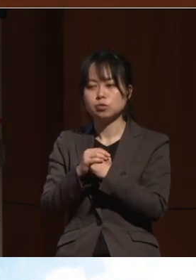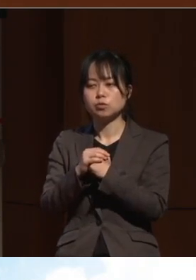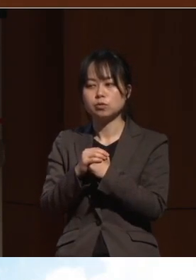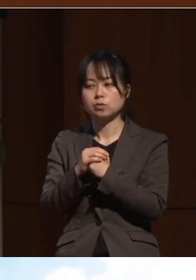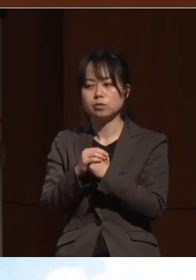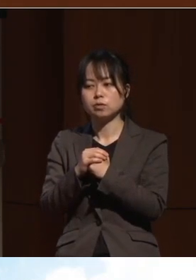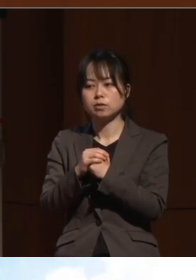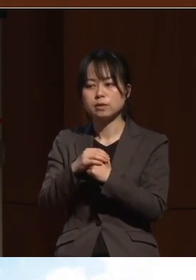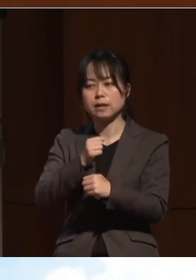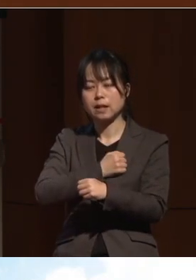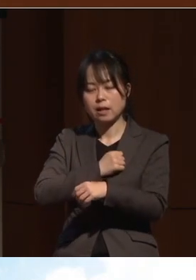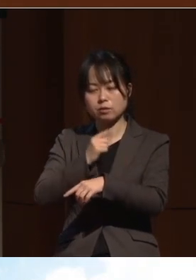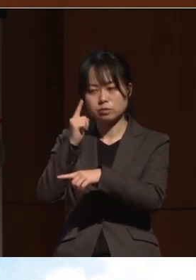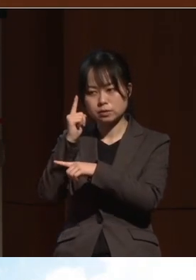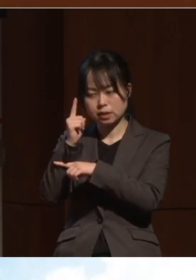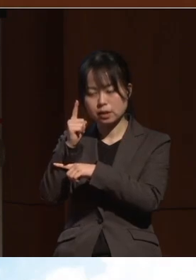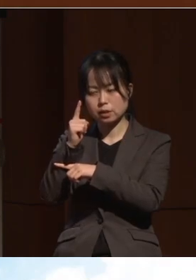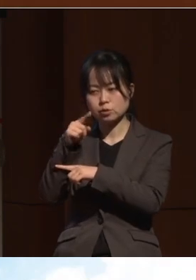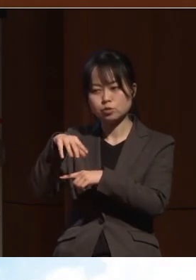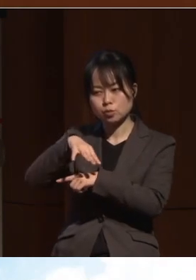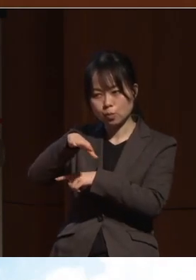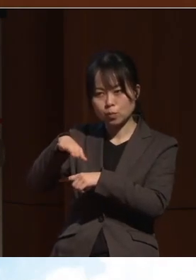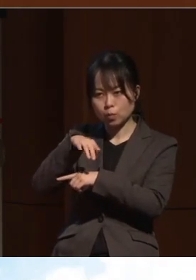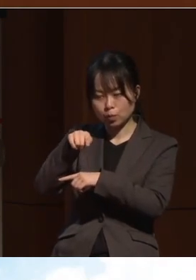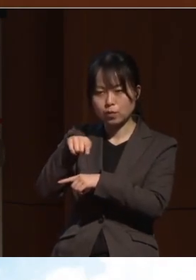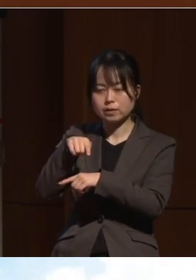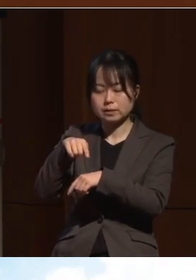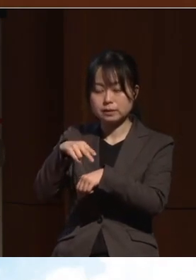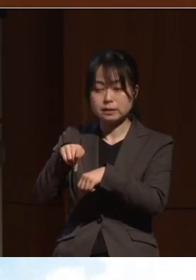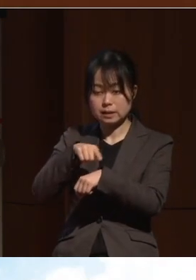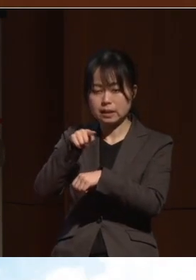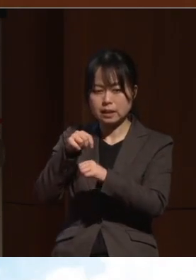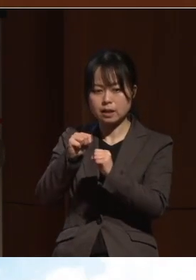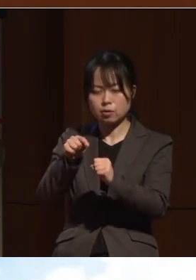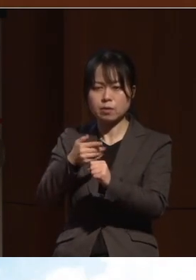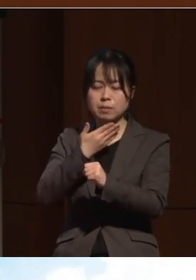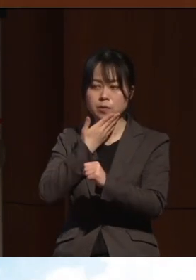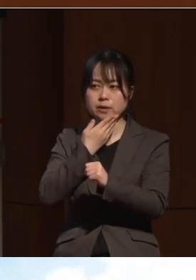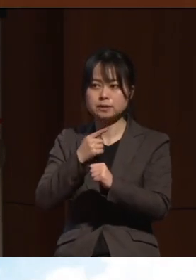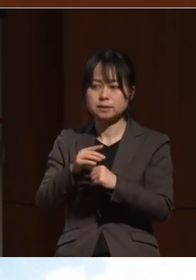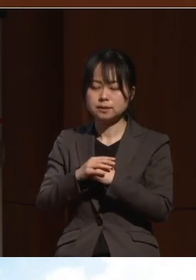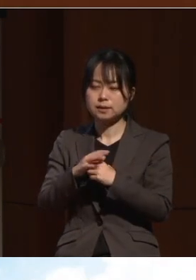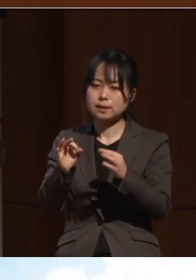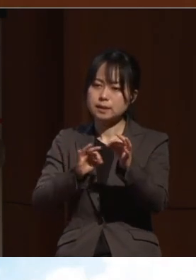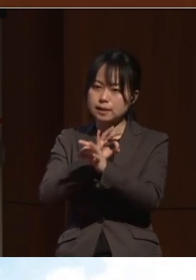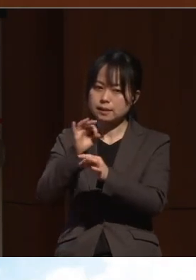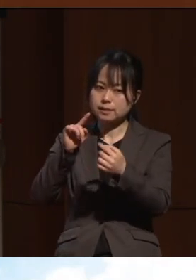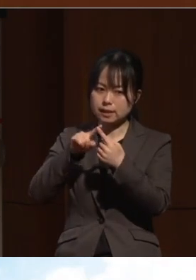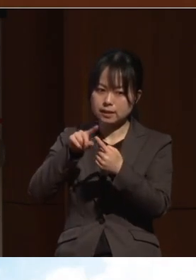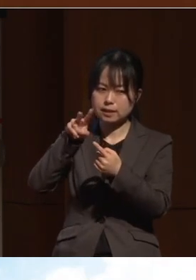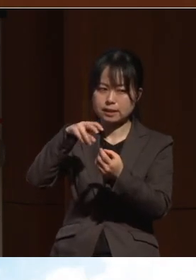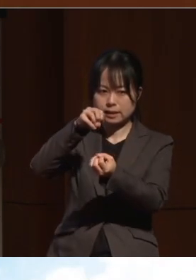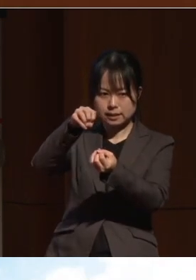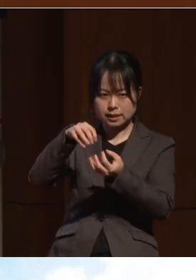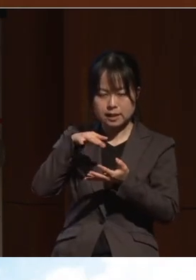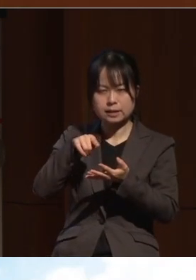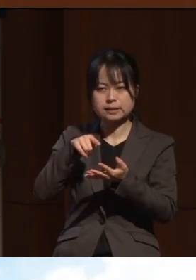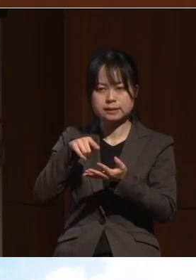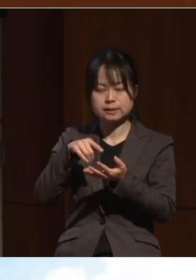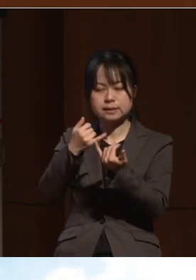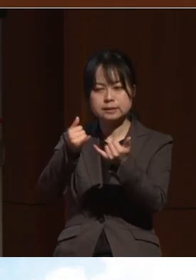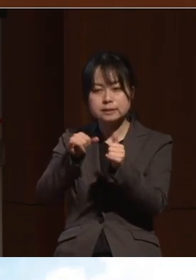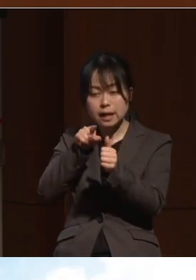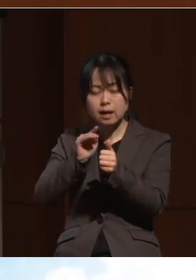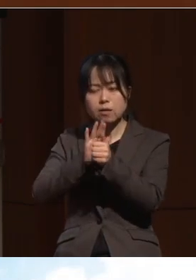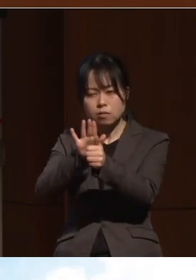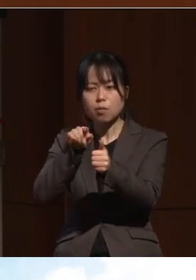UK to technical advantage. And that's really important because the economic return to society from investing in health research is high. A